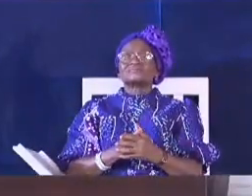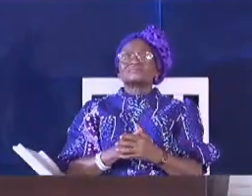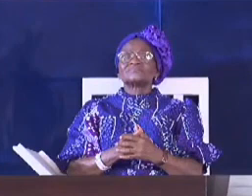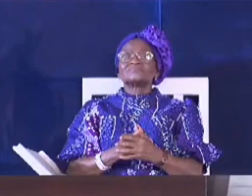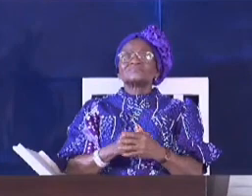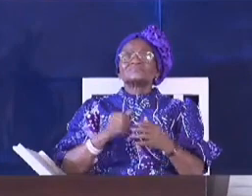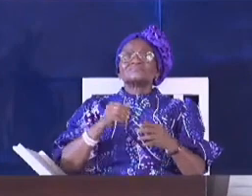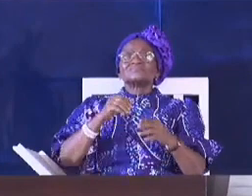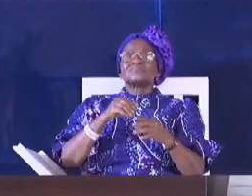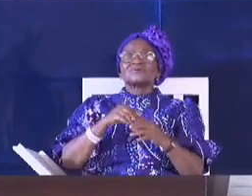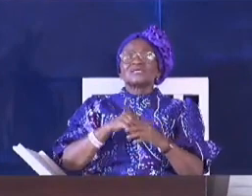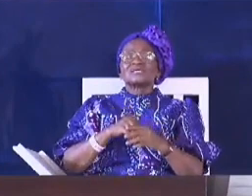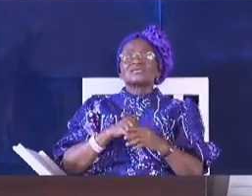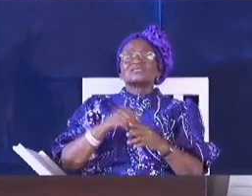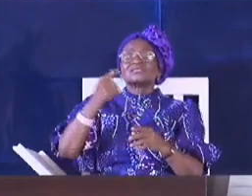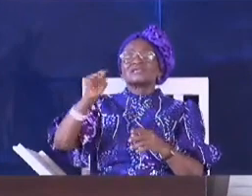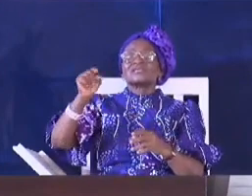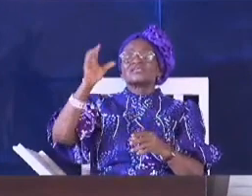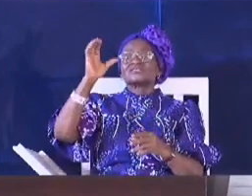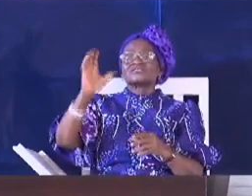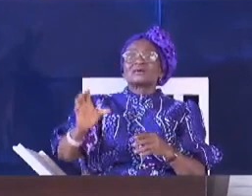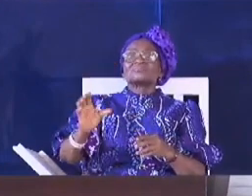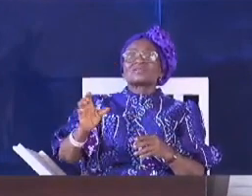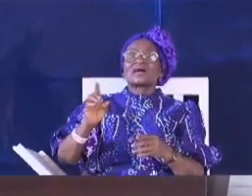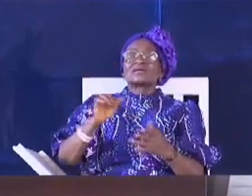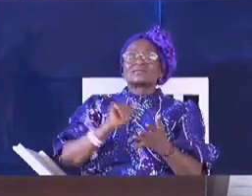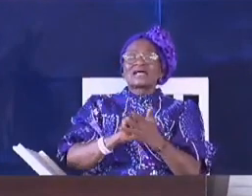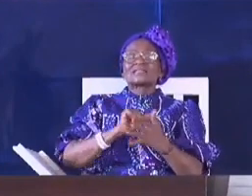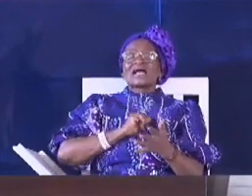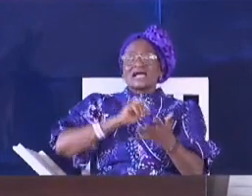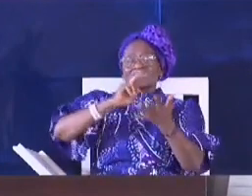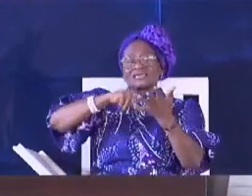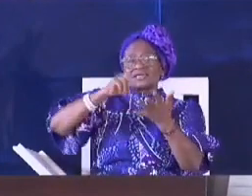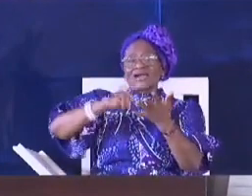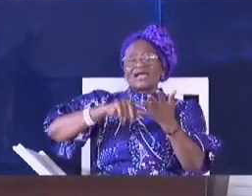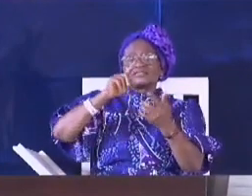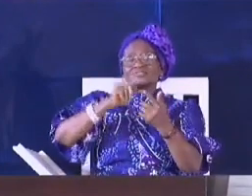In the passage that I've read to you,